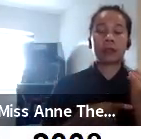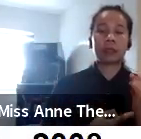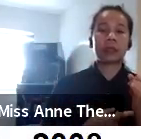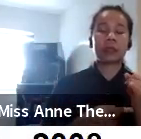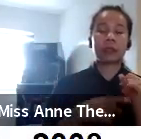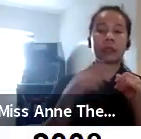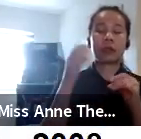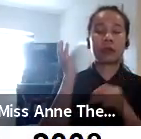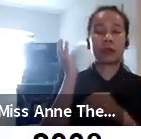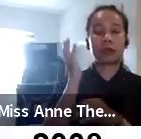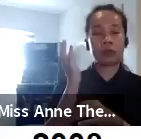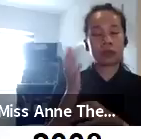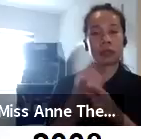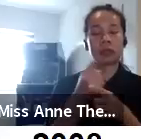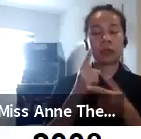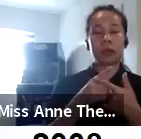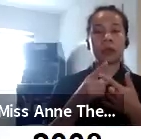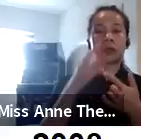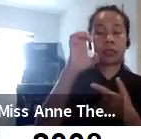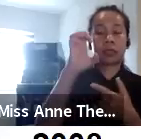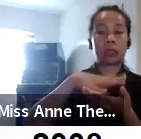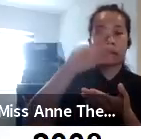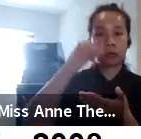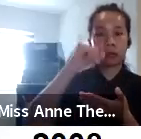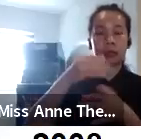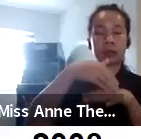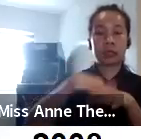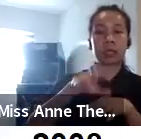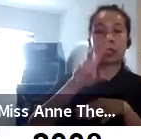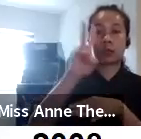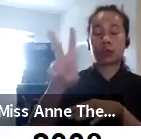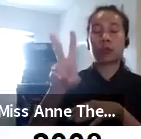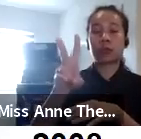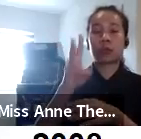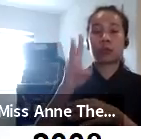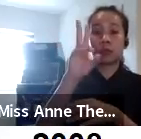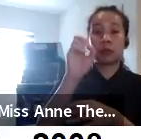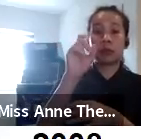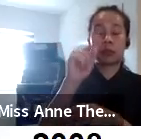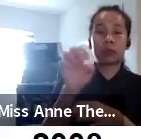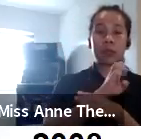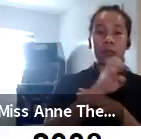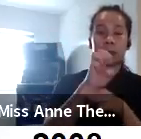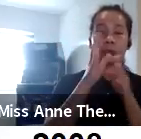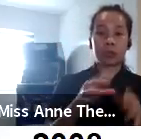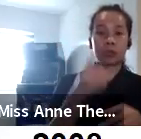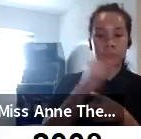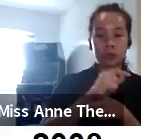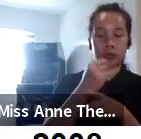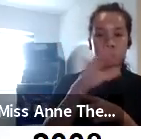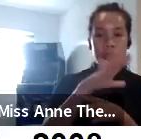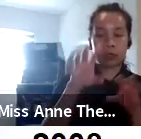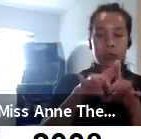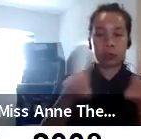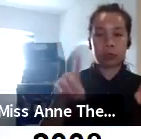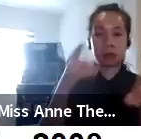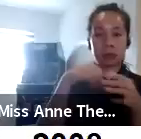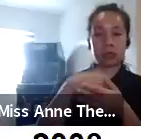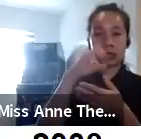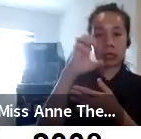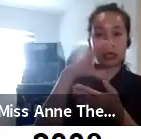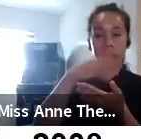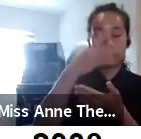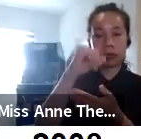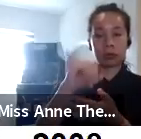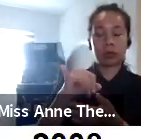on e-learning, and we were able to send 2 UST employees to APEC training for diploma in e-learning. Unfortunately, these